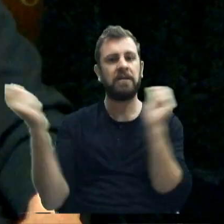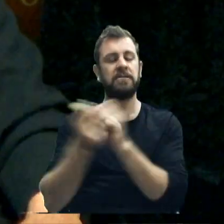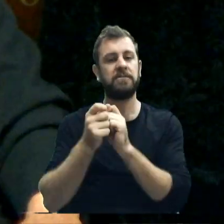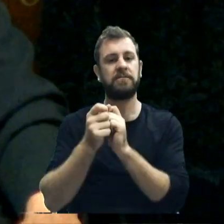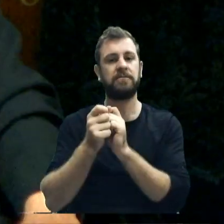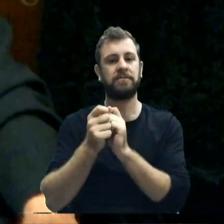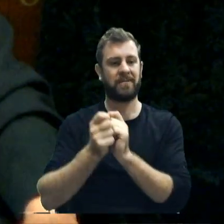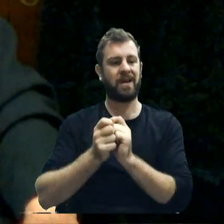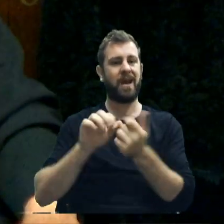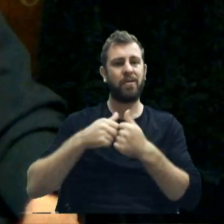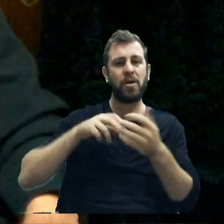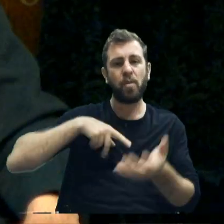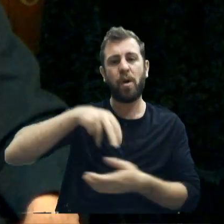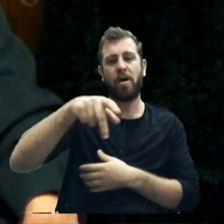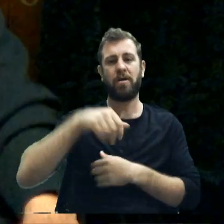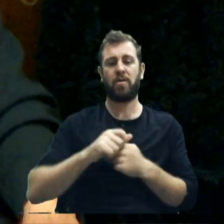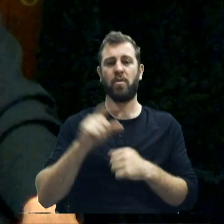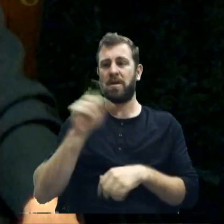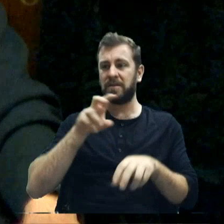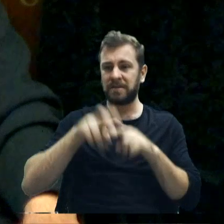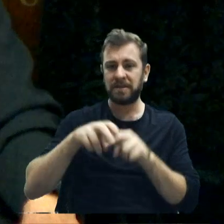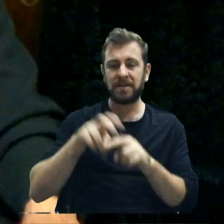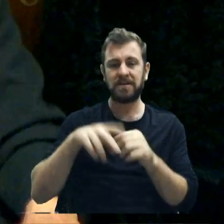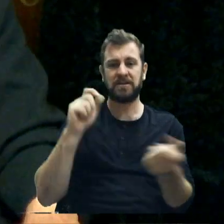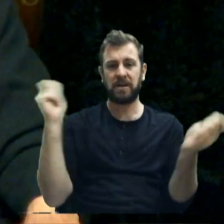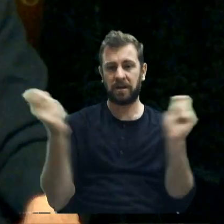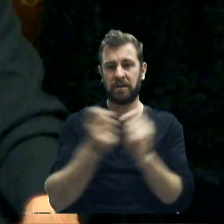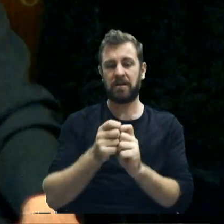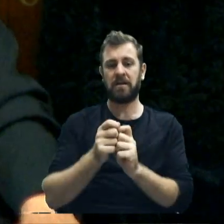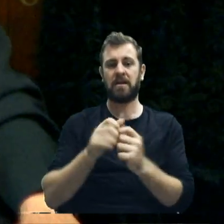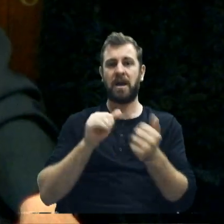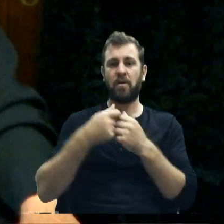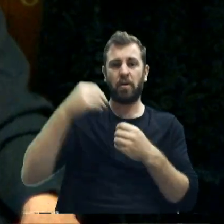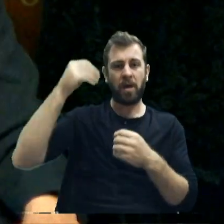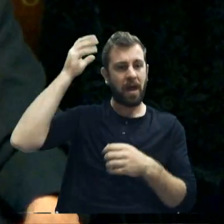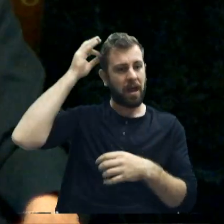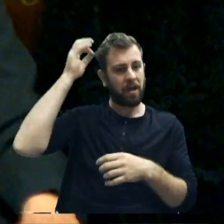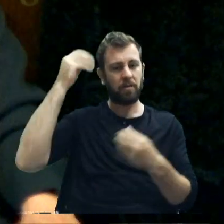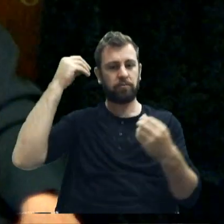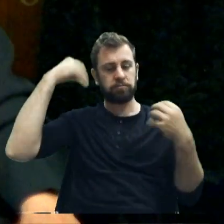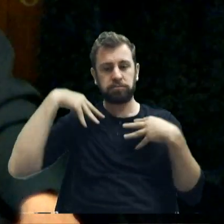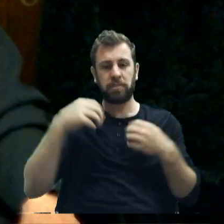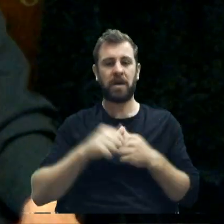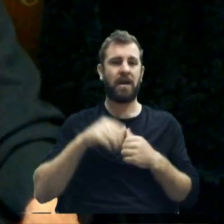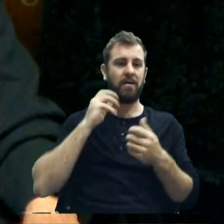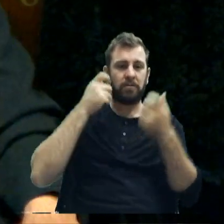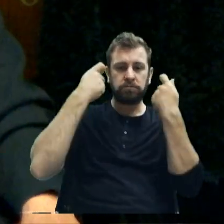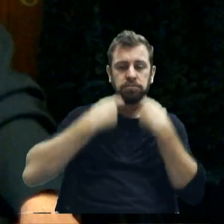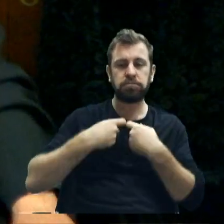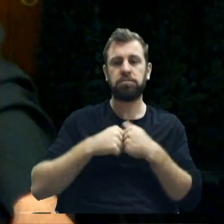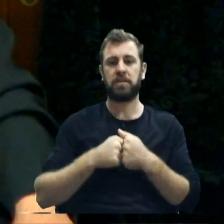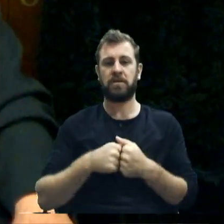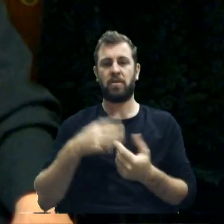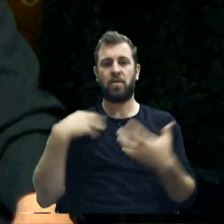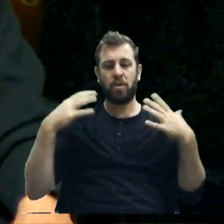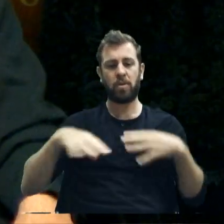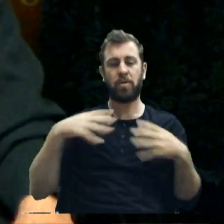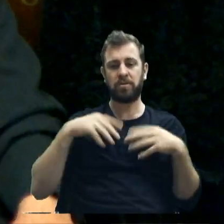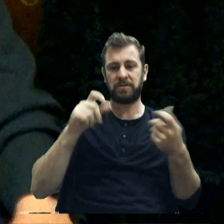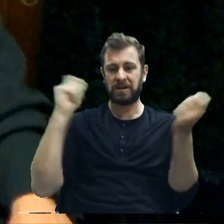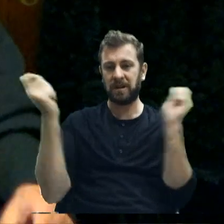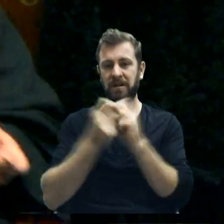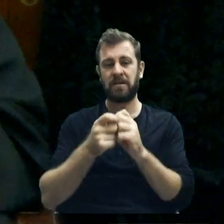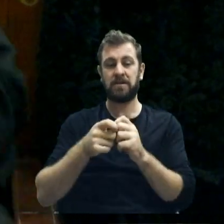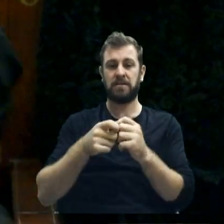they walk changes, where they sit changes. How they grow their hair changes, how they shave their hair changes, what they wear changes, how they